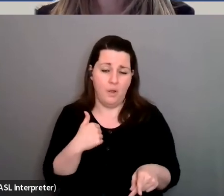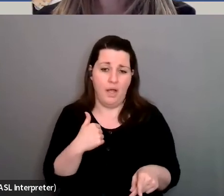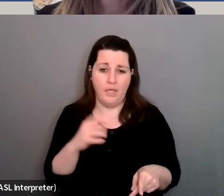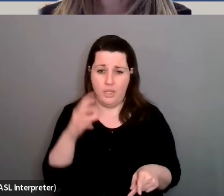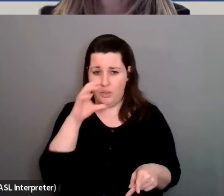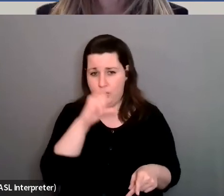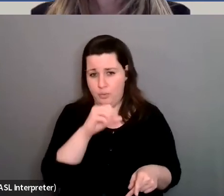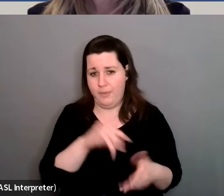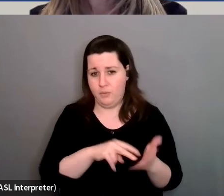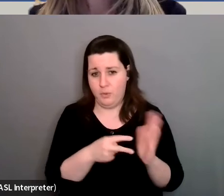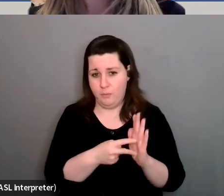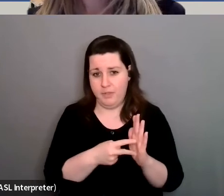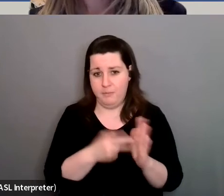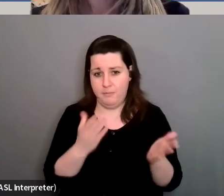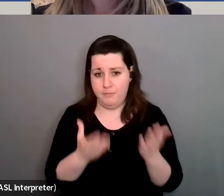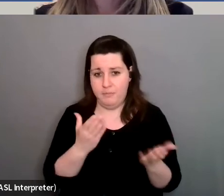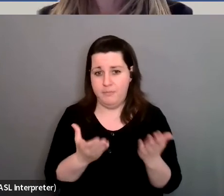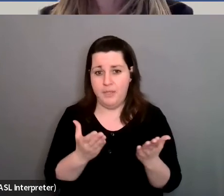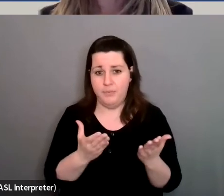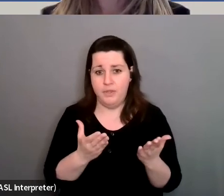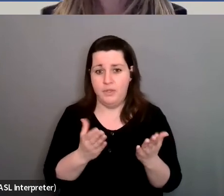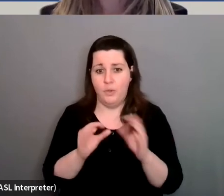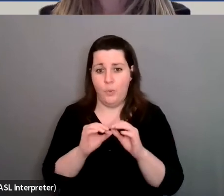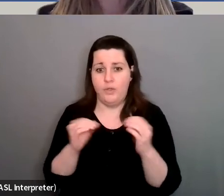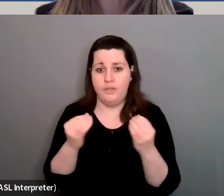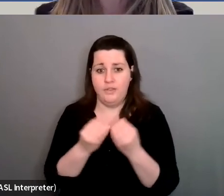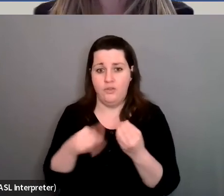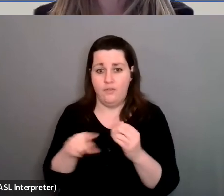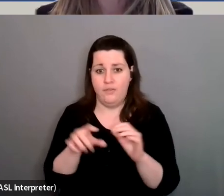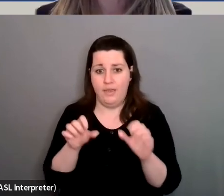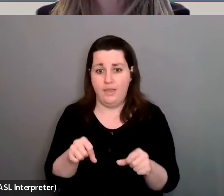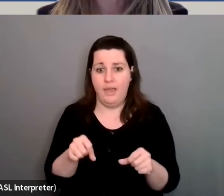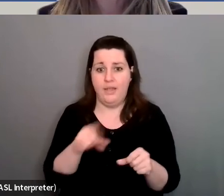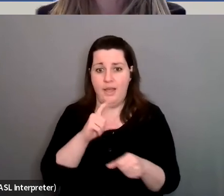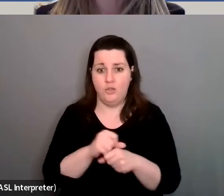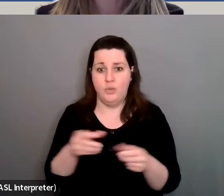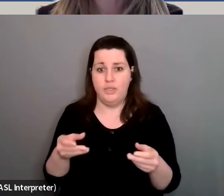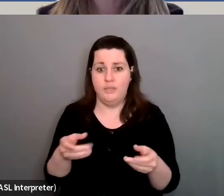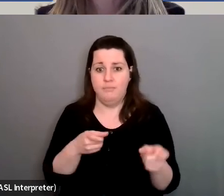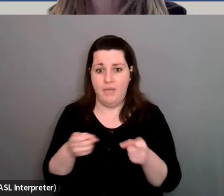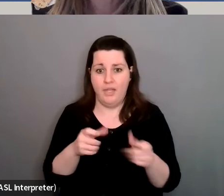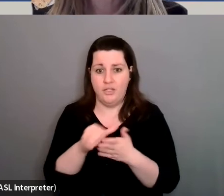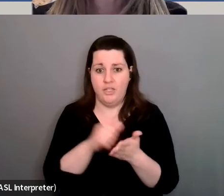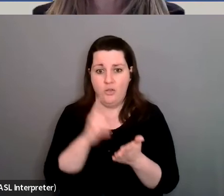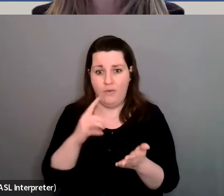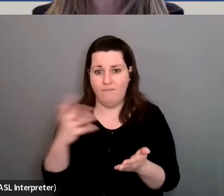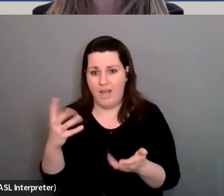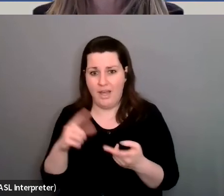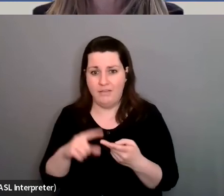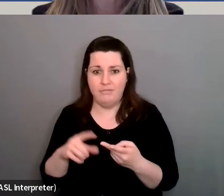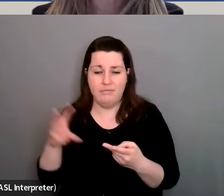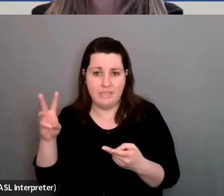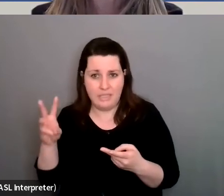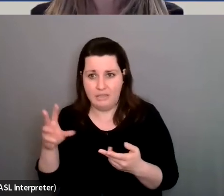is. There might be an organization that is actually managing accounts for, you know, 5 or 6 or even more than